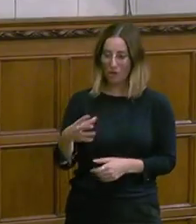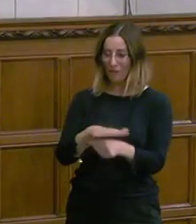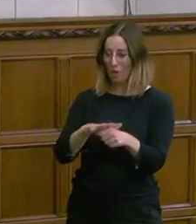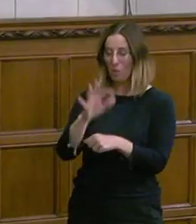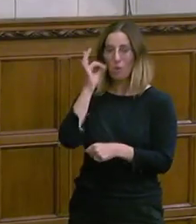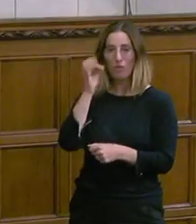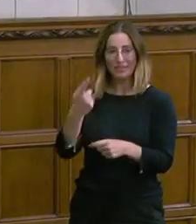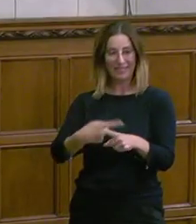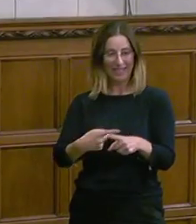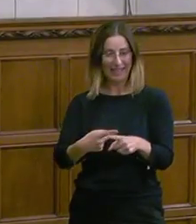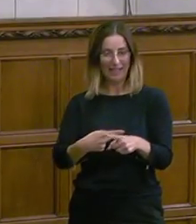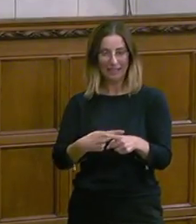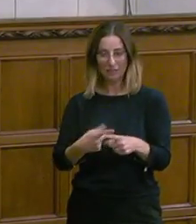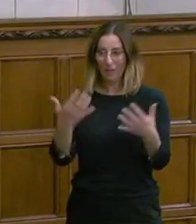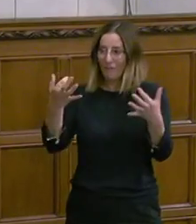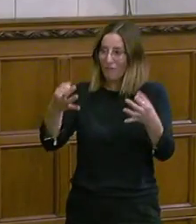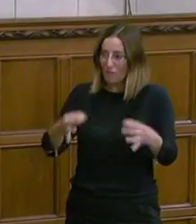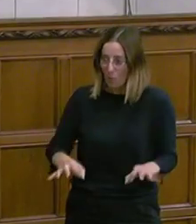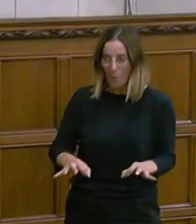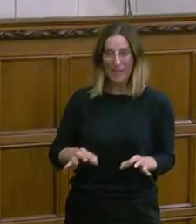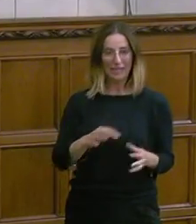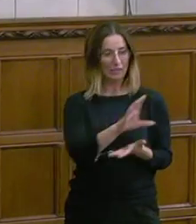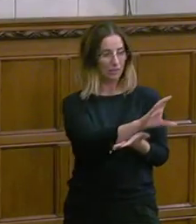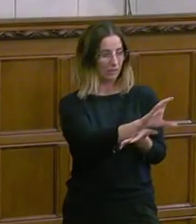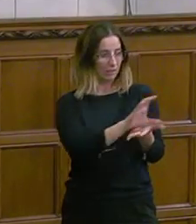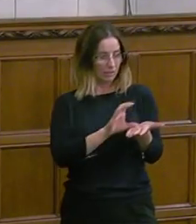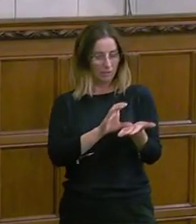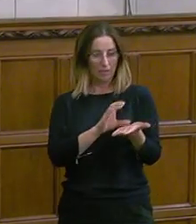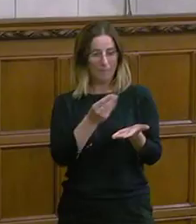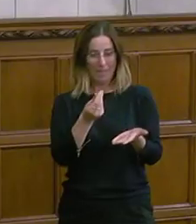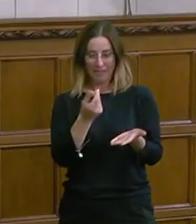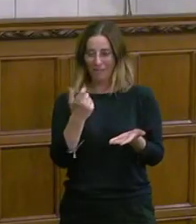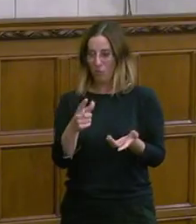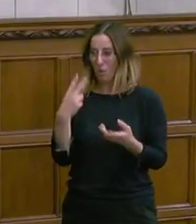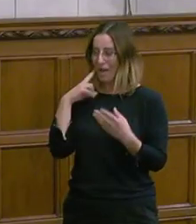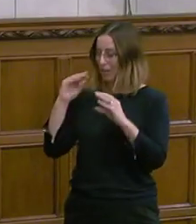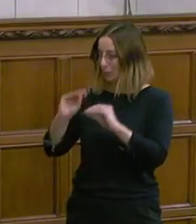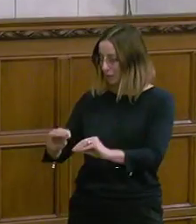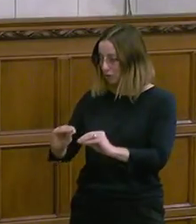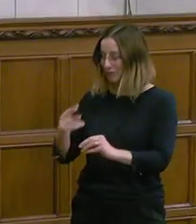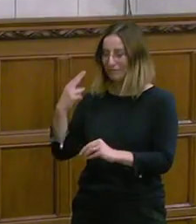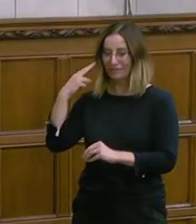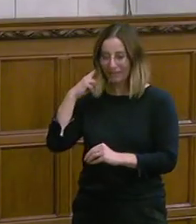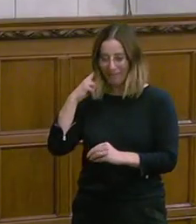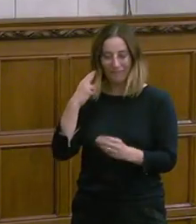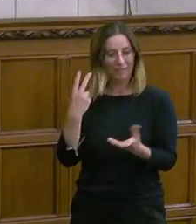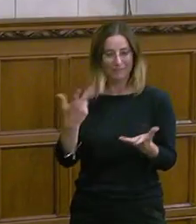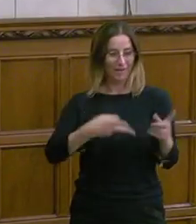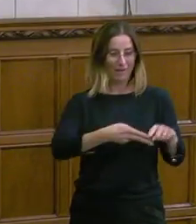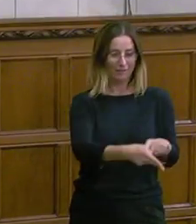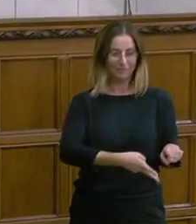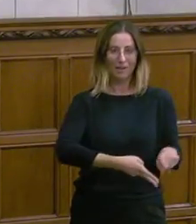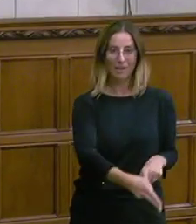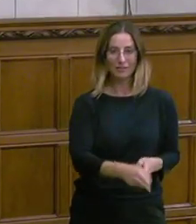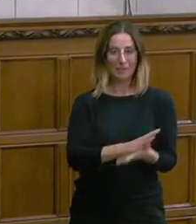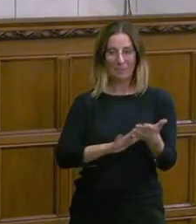cut £4 million from their education support budgets for deaf children this year, the detrimental impact is likely to be significant. This